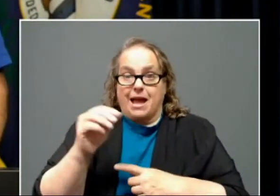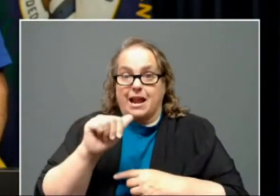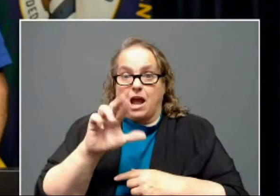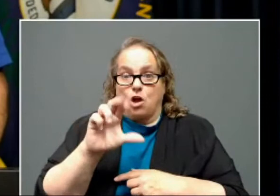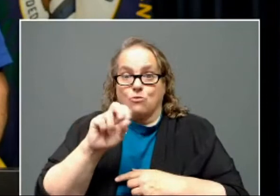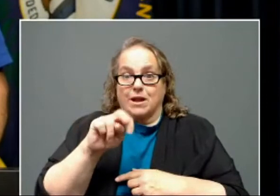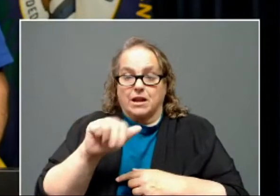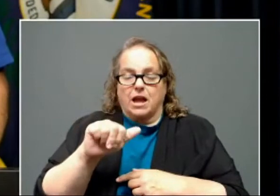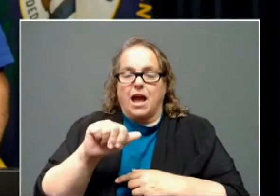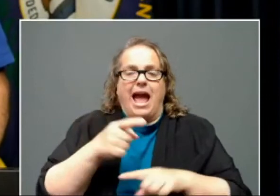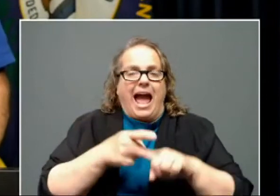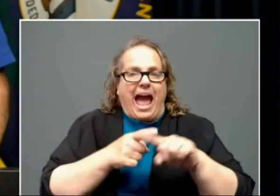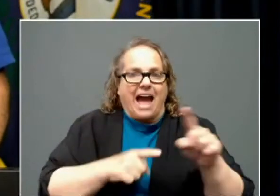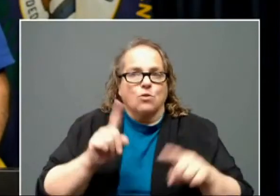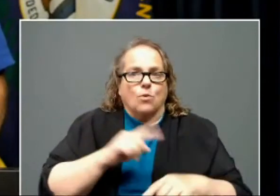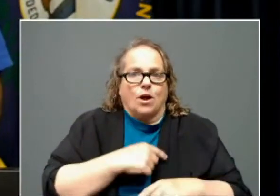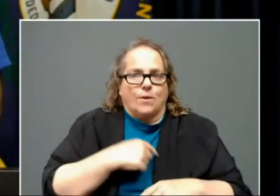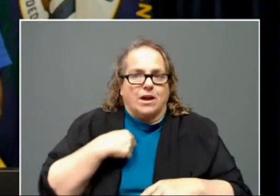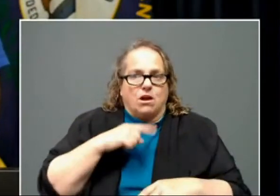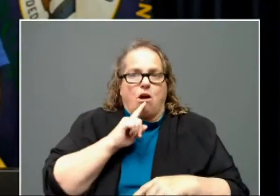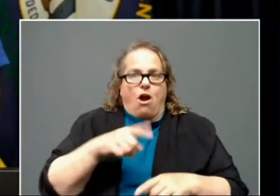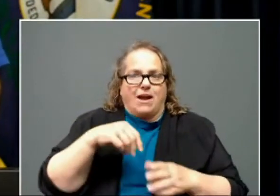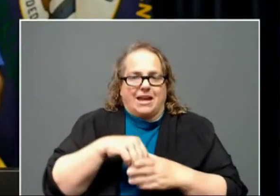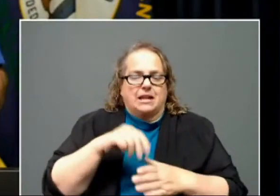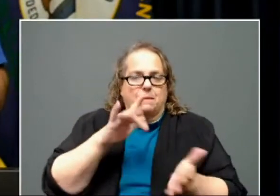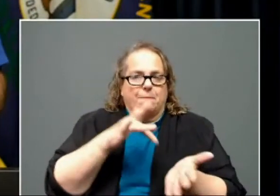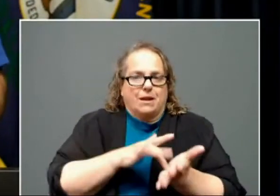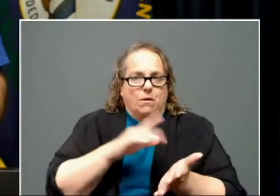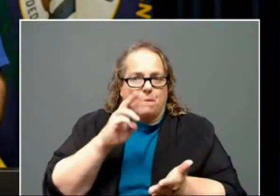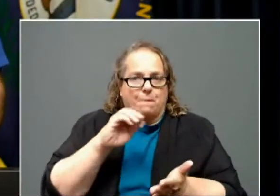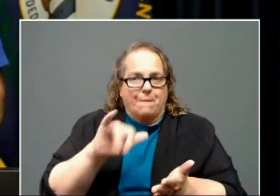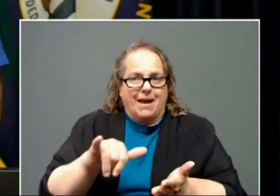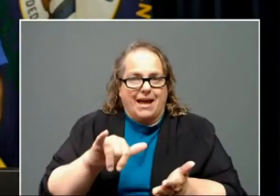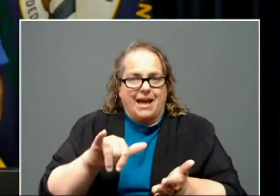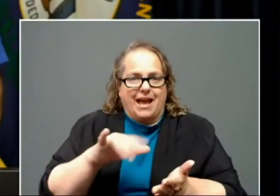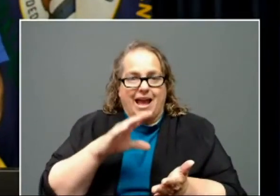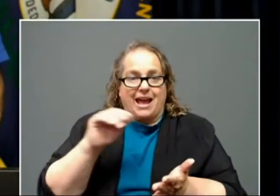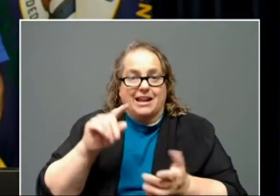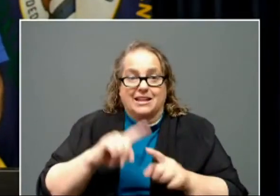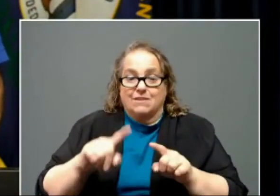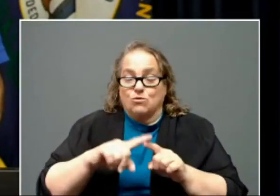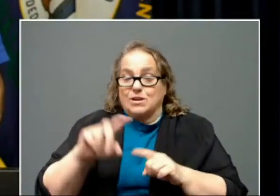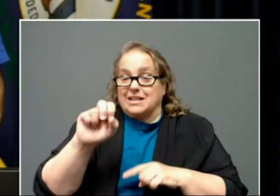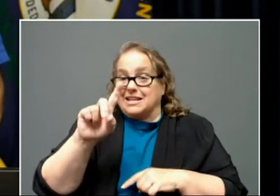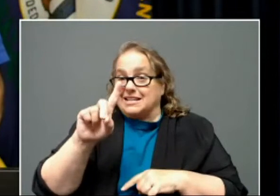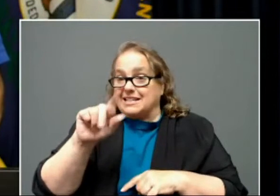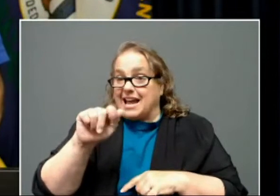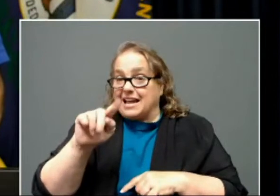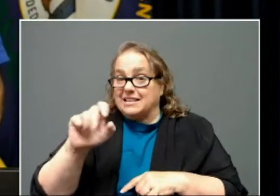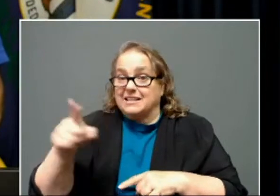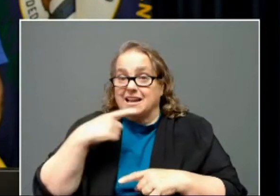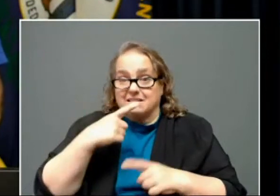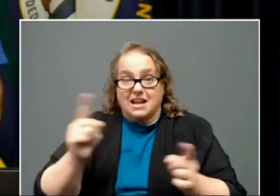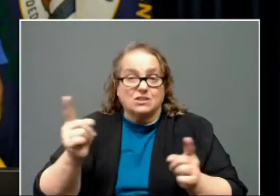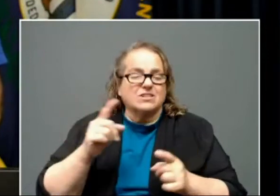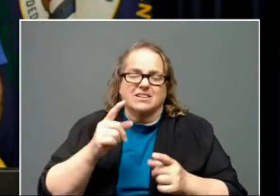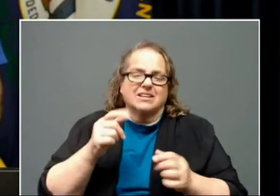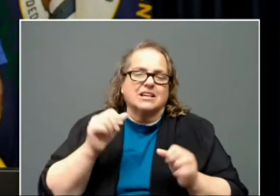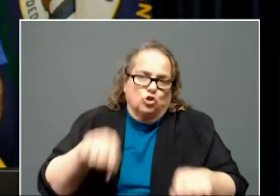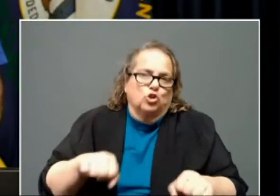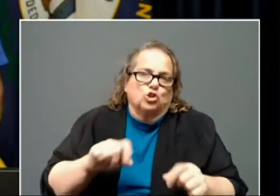in mid-May, and those dates that people announce are always going to be subject to change depending on where